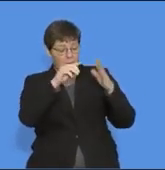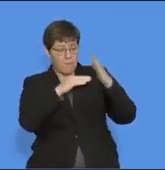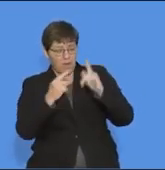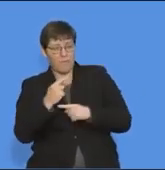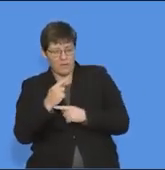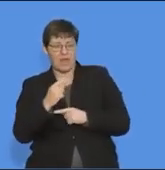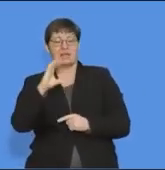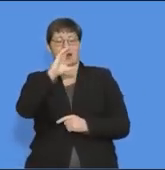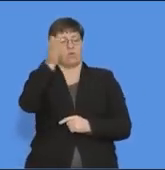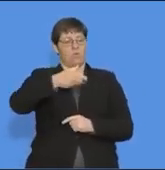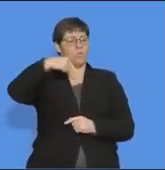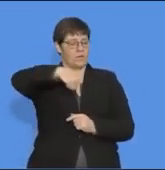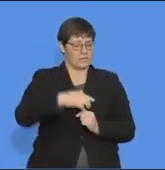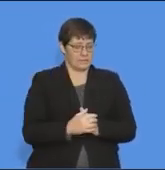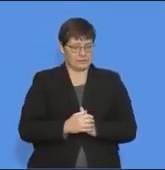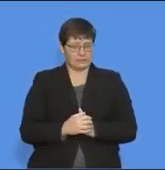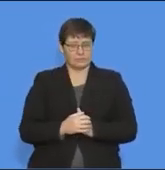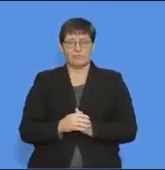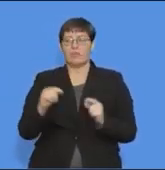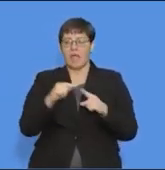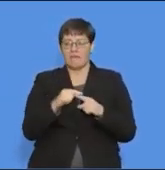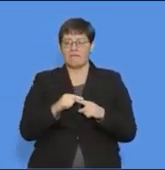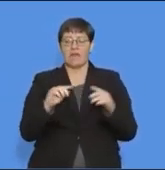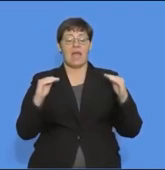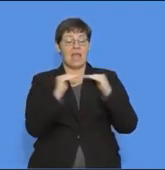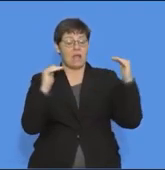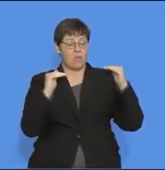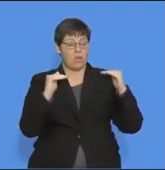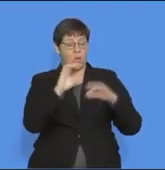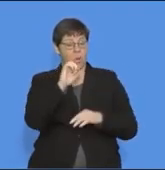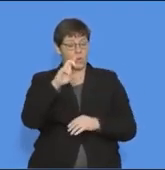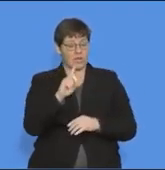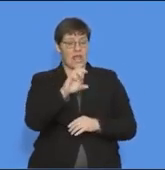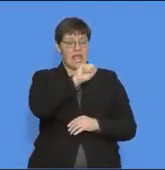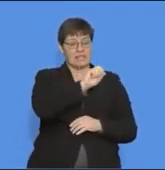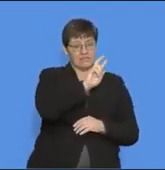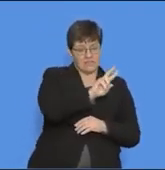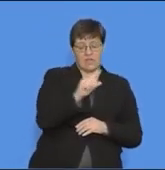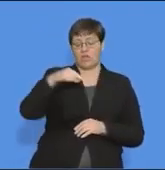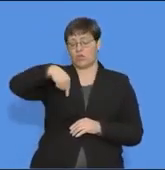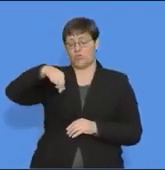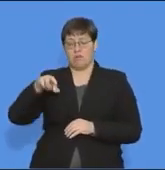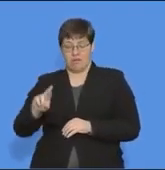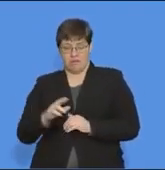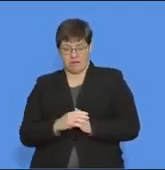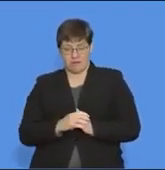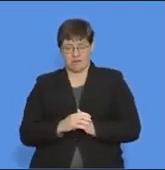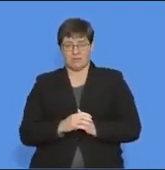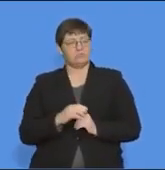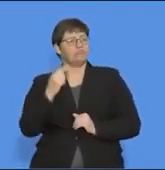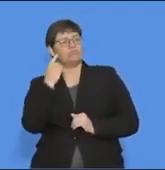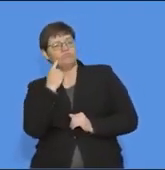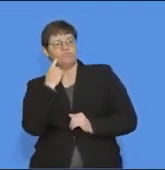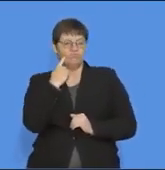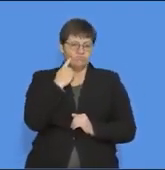about cyclic quad. Having equal chords, which is SV and QR, right? That tells us we can think